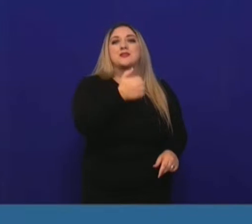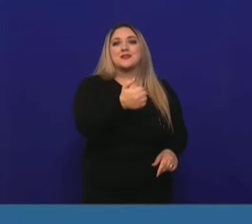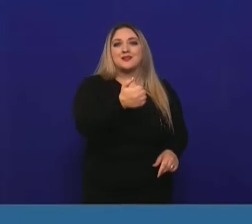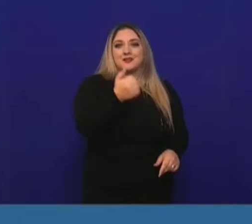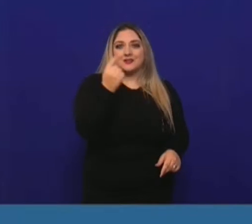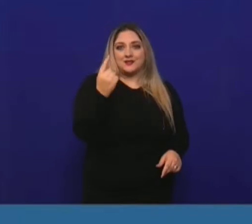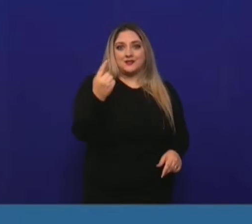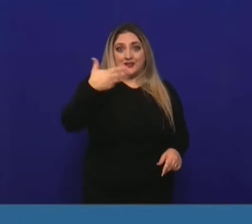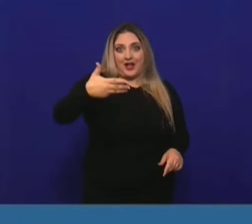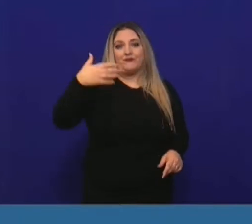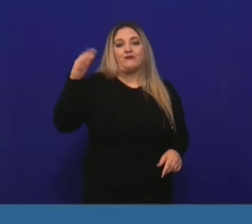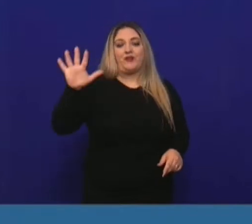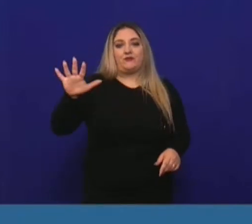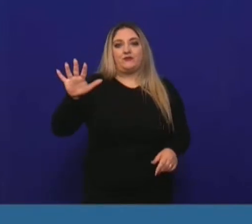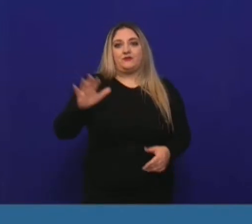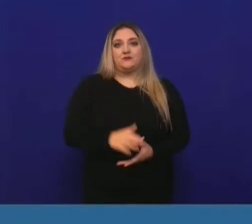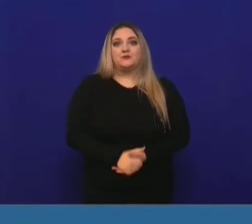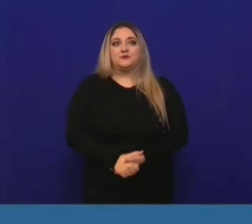2695.